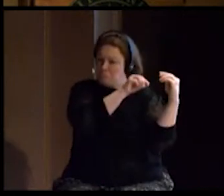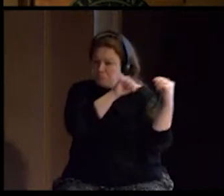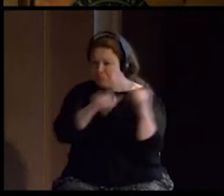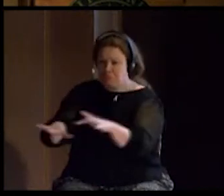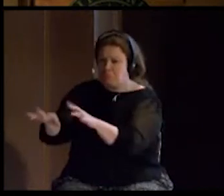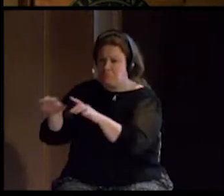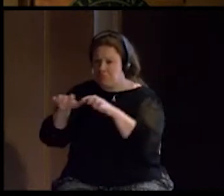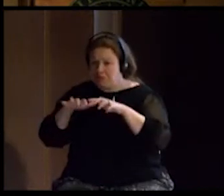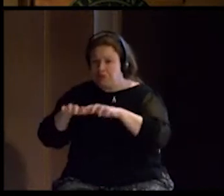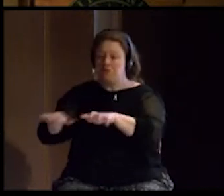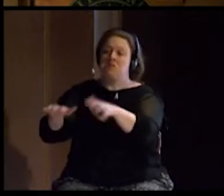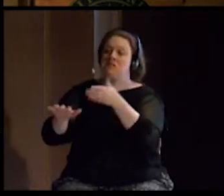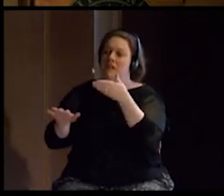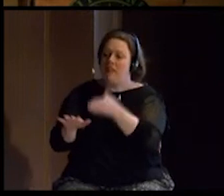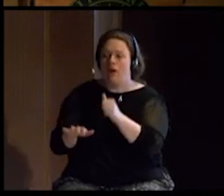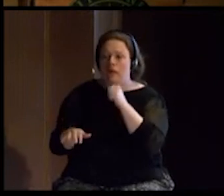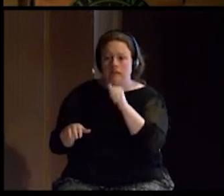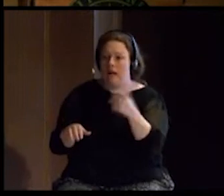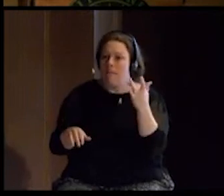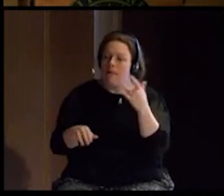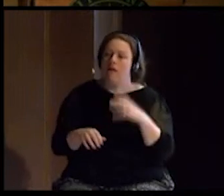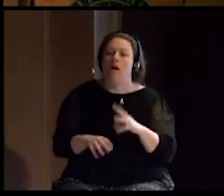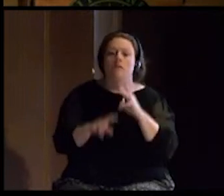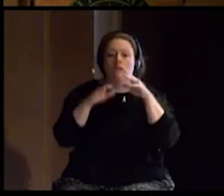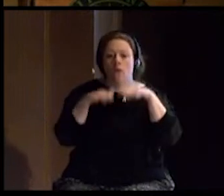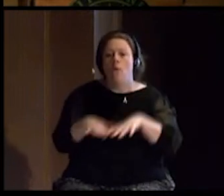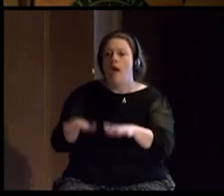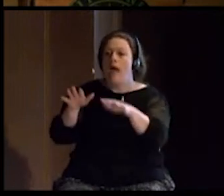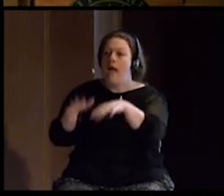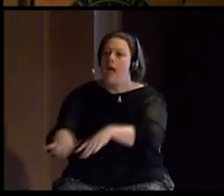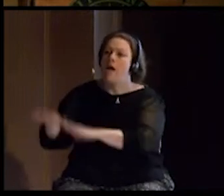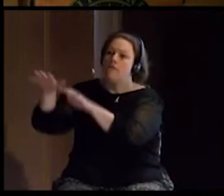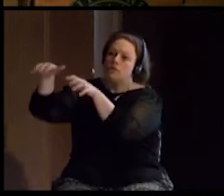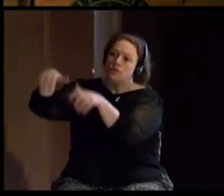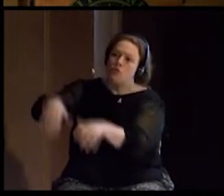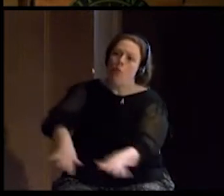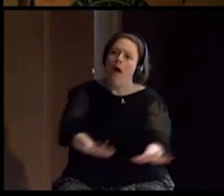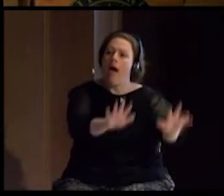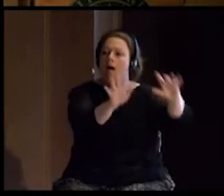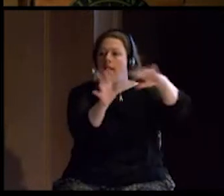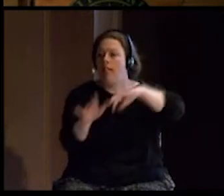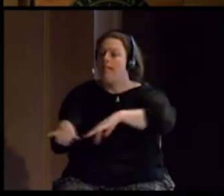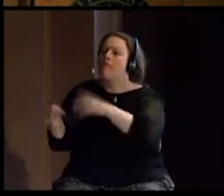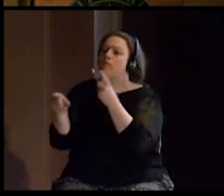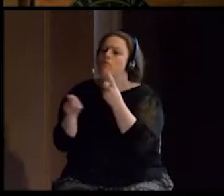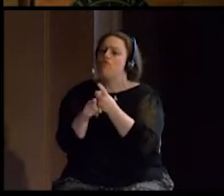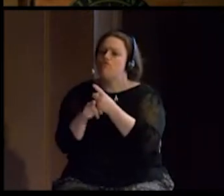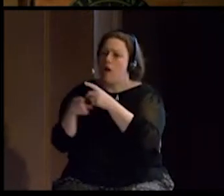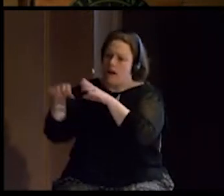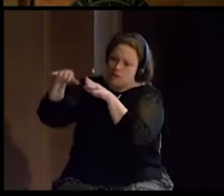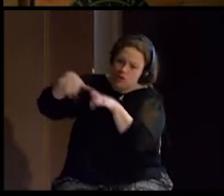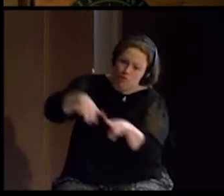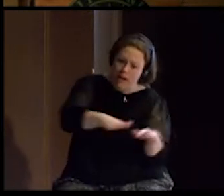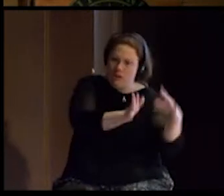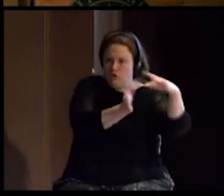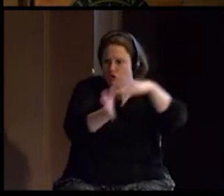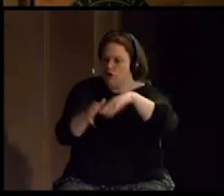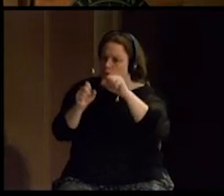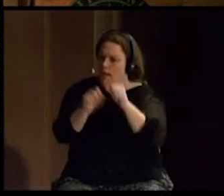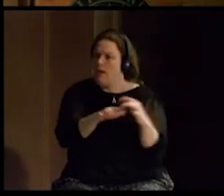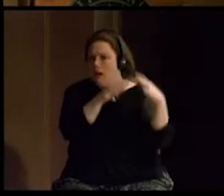the reason being waves swells will have to have the right direction so that waves can actually remove the